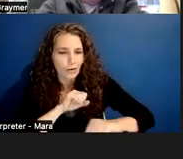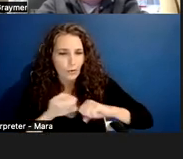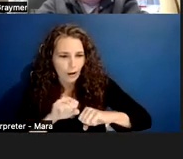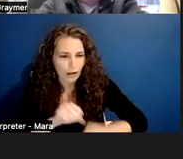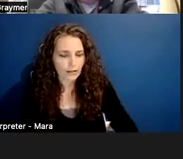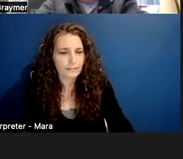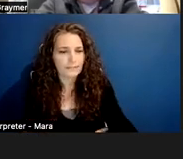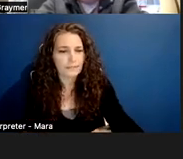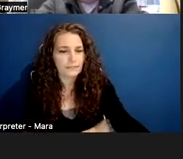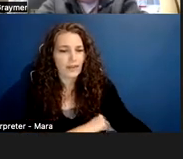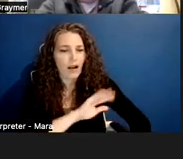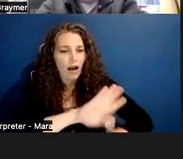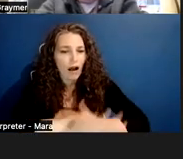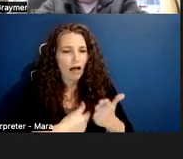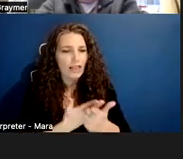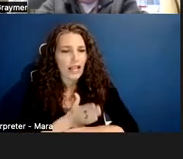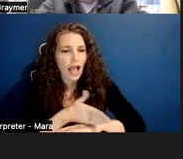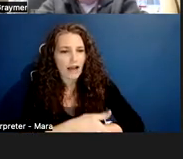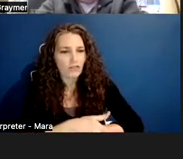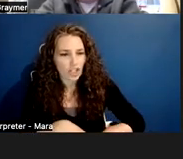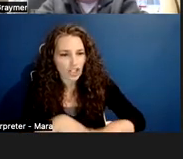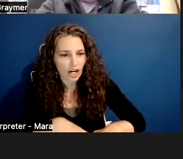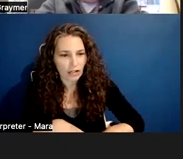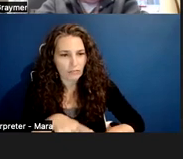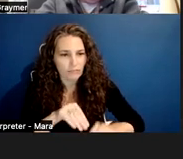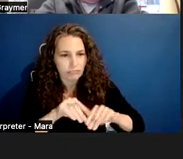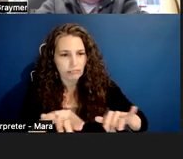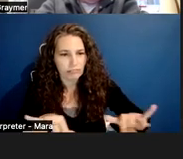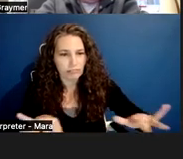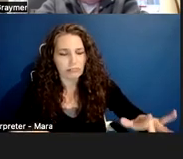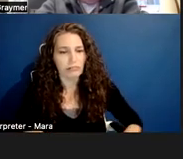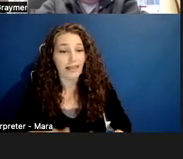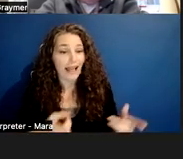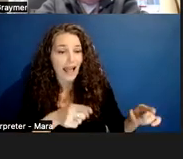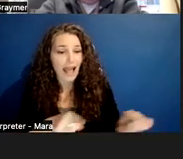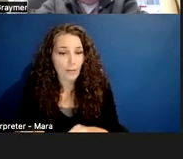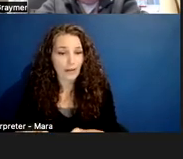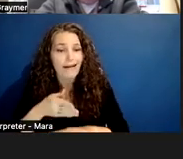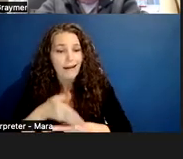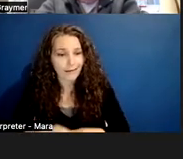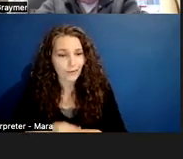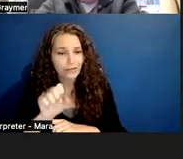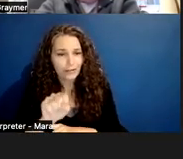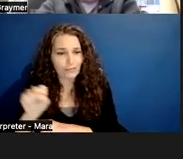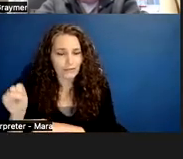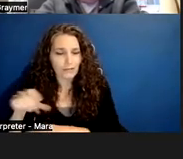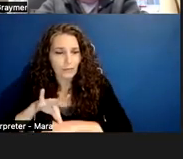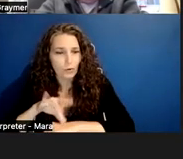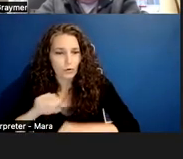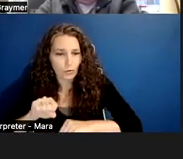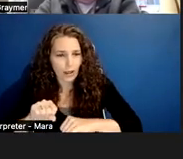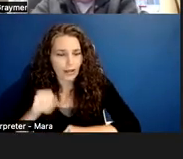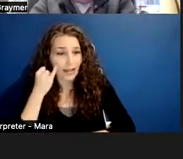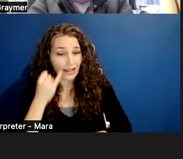all the tiny aftershocks that occurred after the San Simeon earthquake. If you were out there,